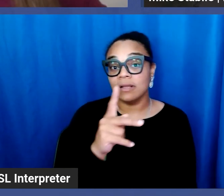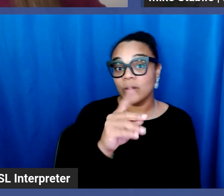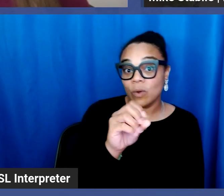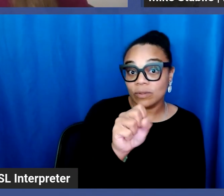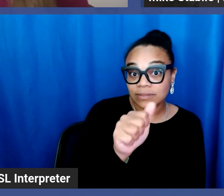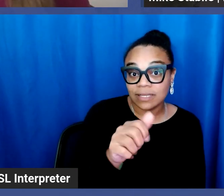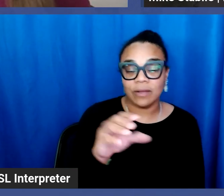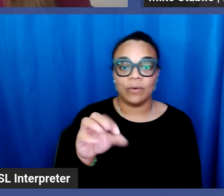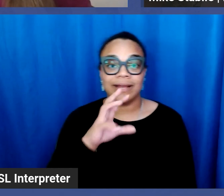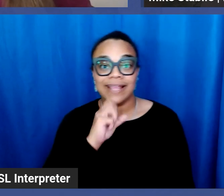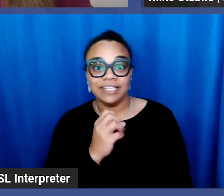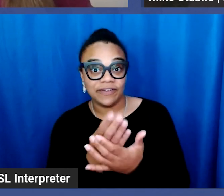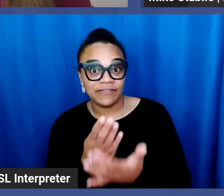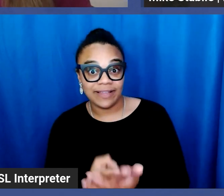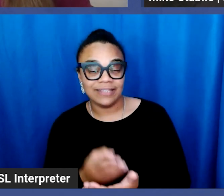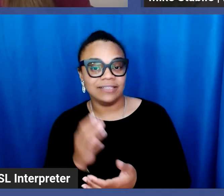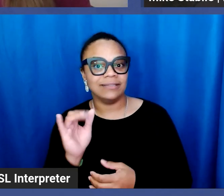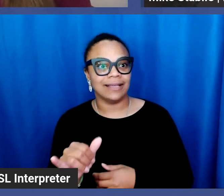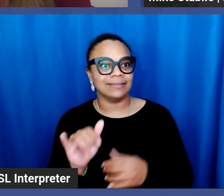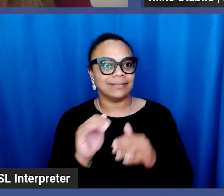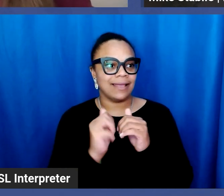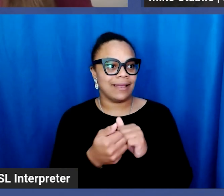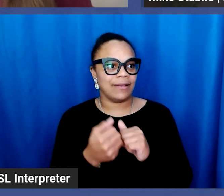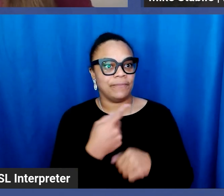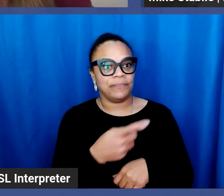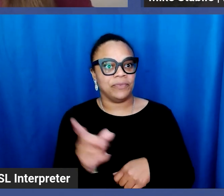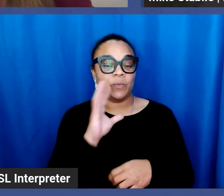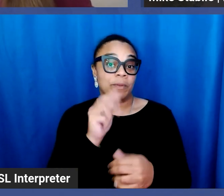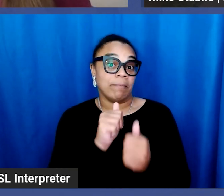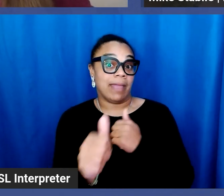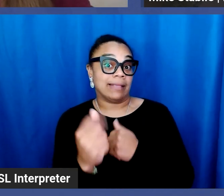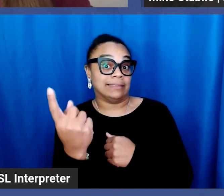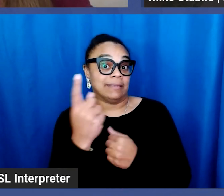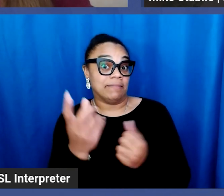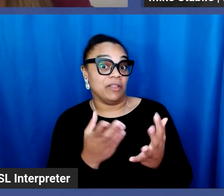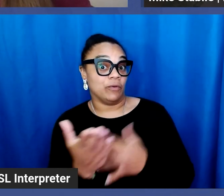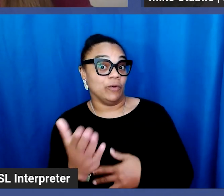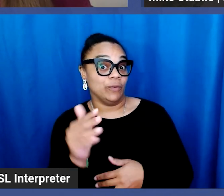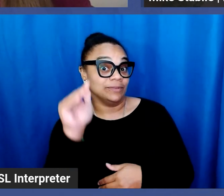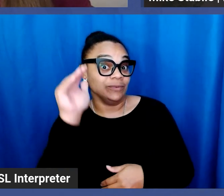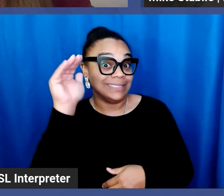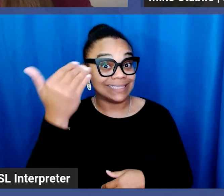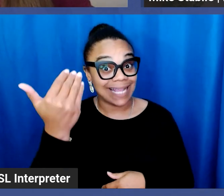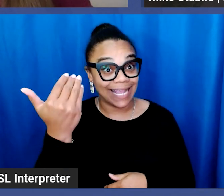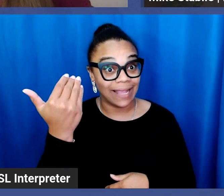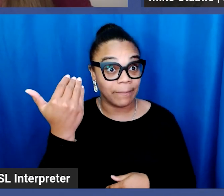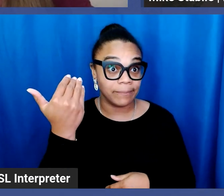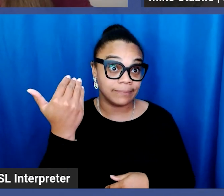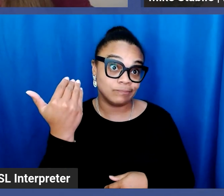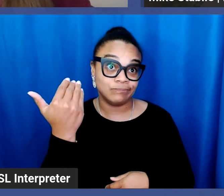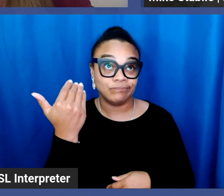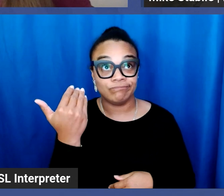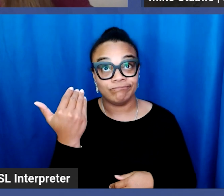age verification, right? They are ways of passing something through that seems really